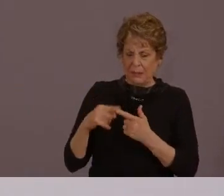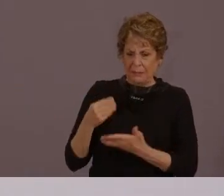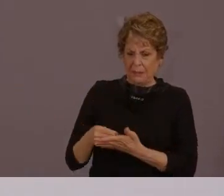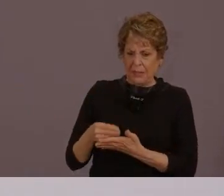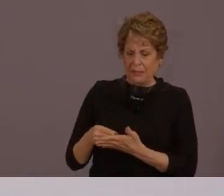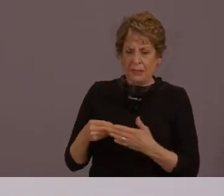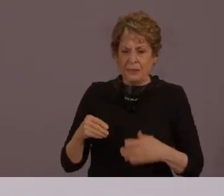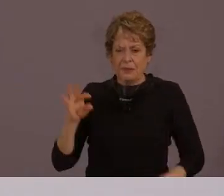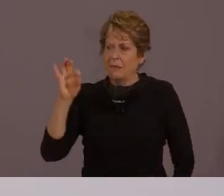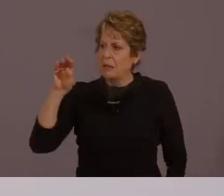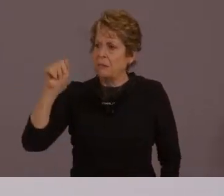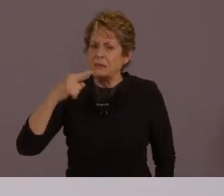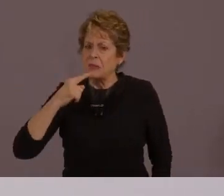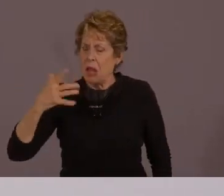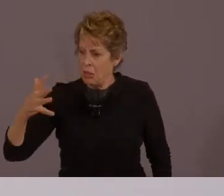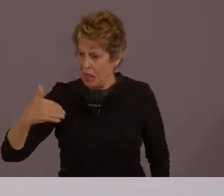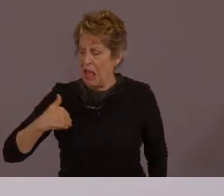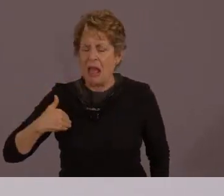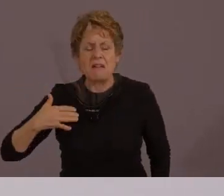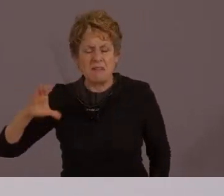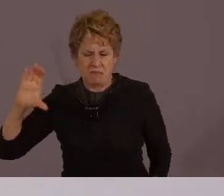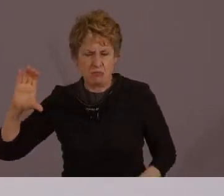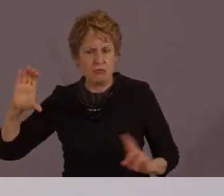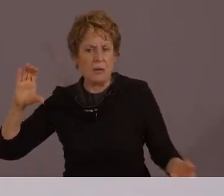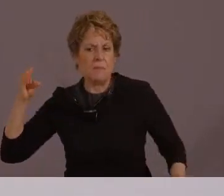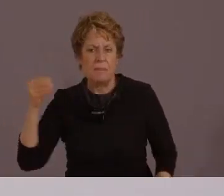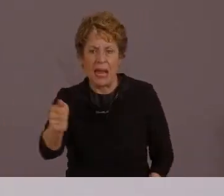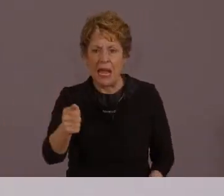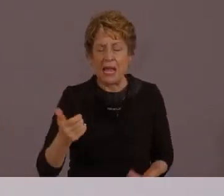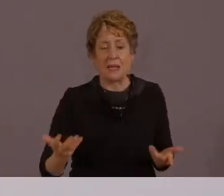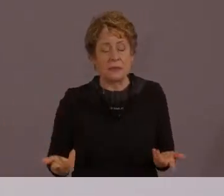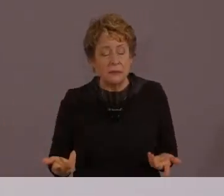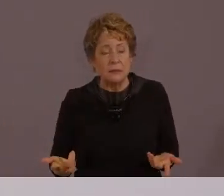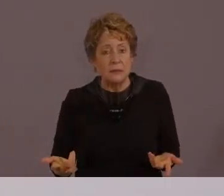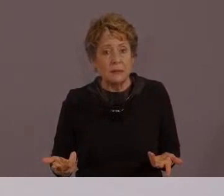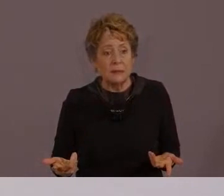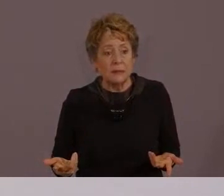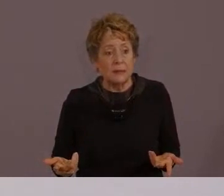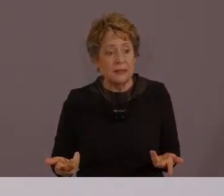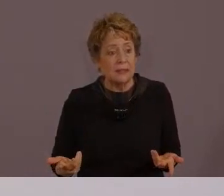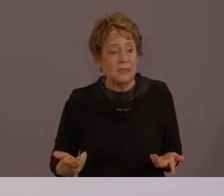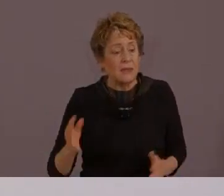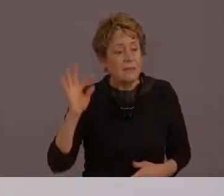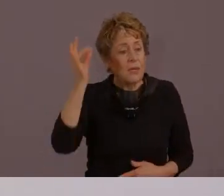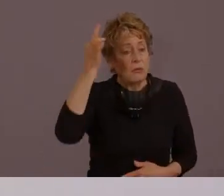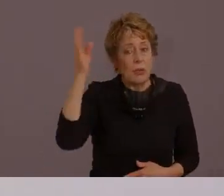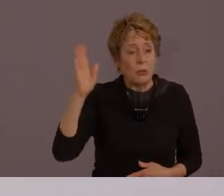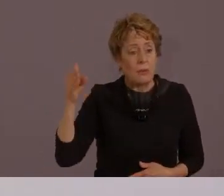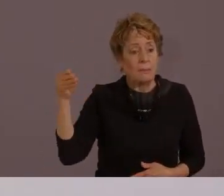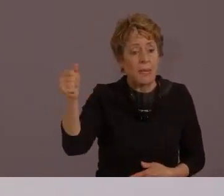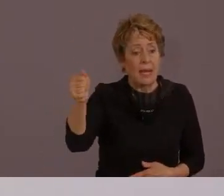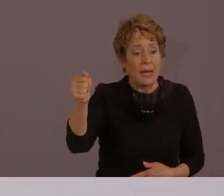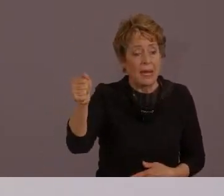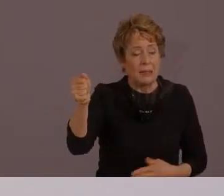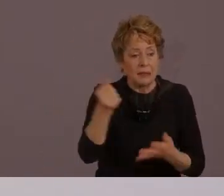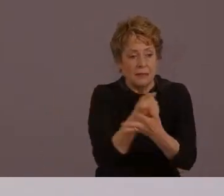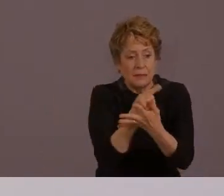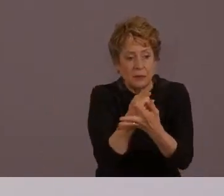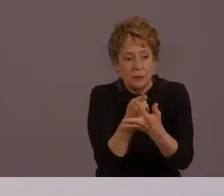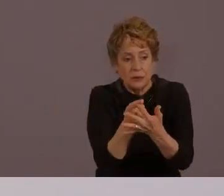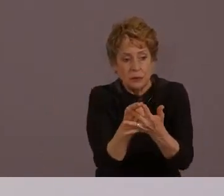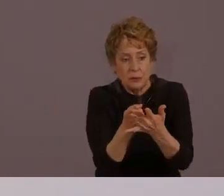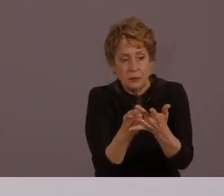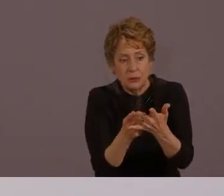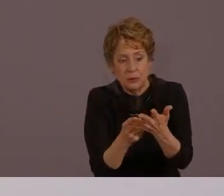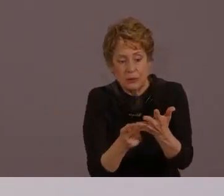everything? Yeah, there's still things that need to be obtained, such as the cold chain storage, the communication and direct lines,